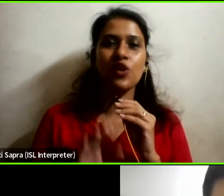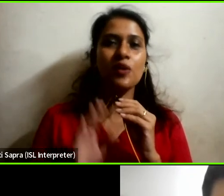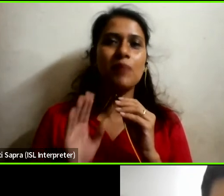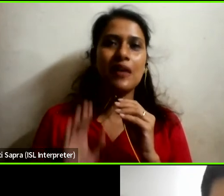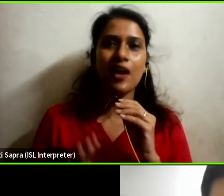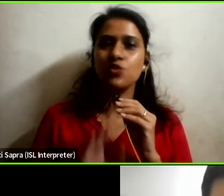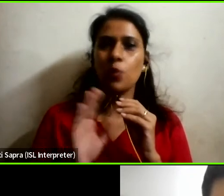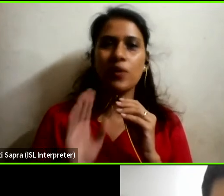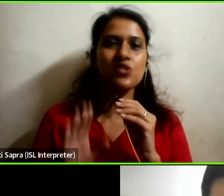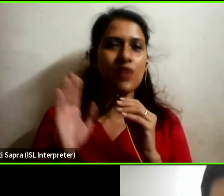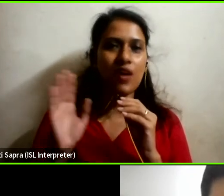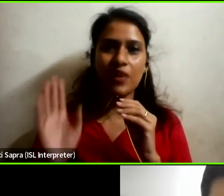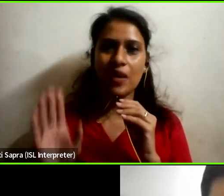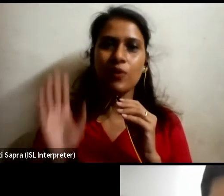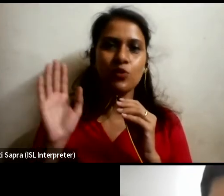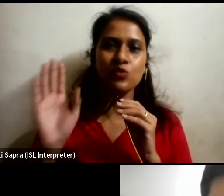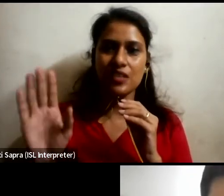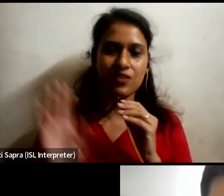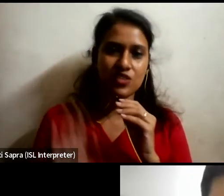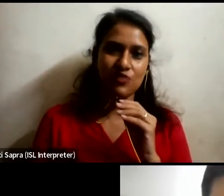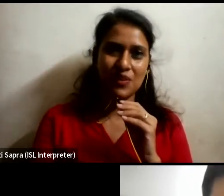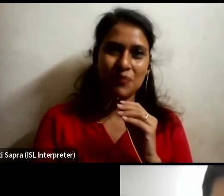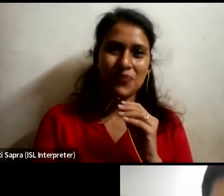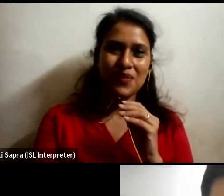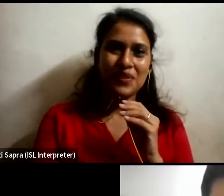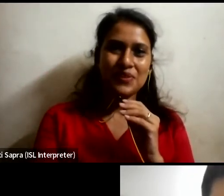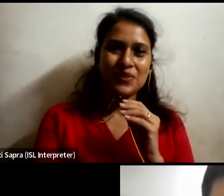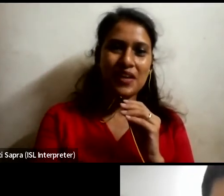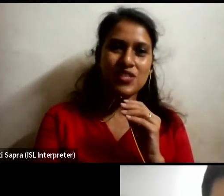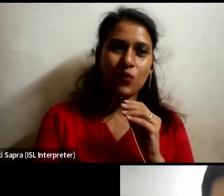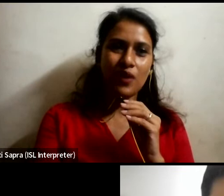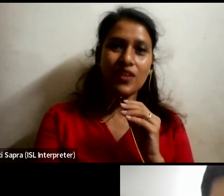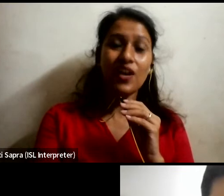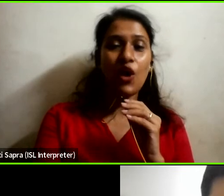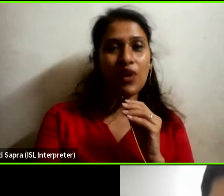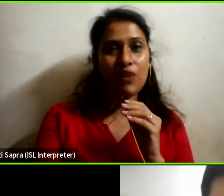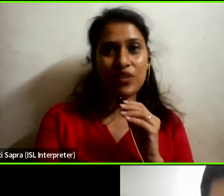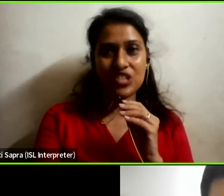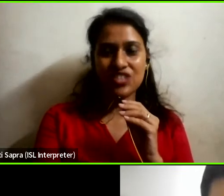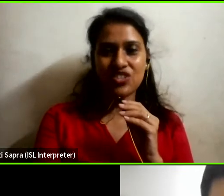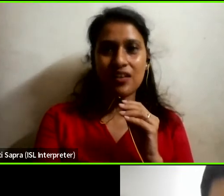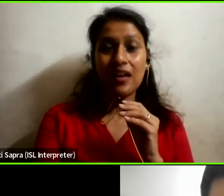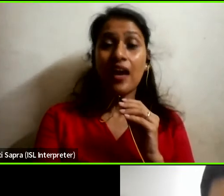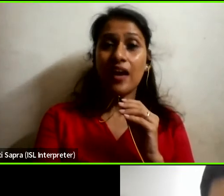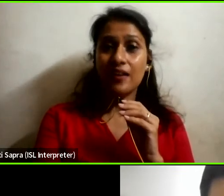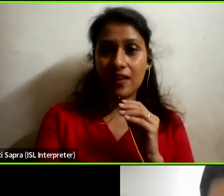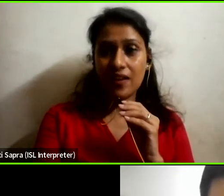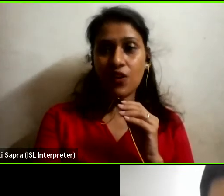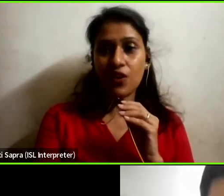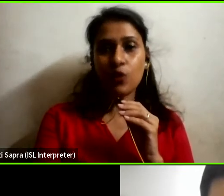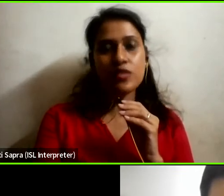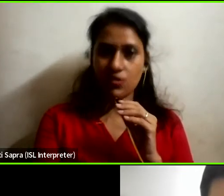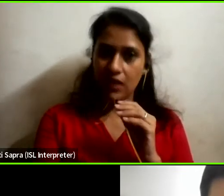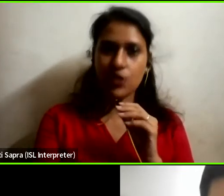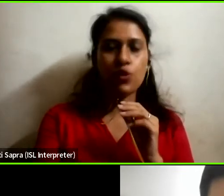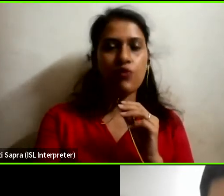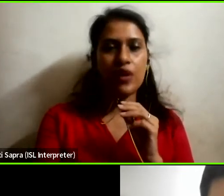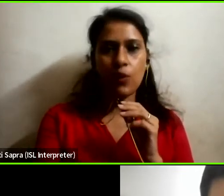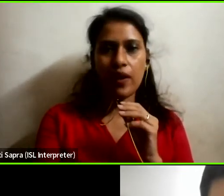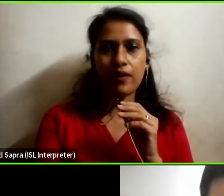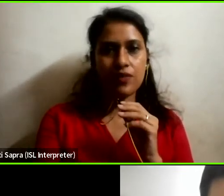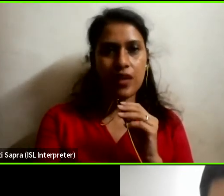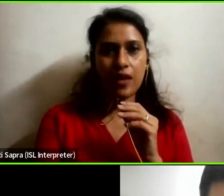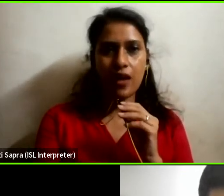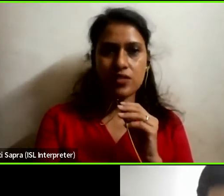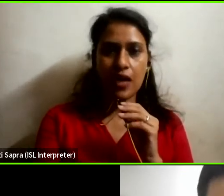because that's not a peak hours. Nobody's available to see the TV. So that's the one thing. How can we change it? And DD News is really doing